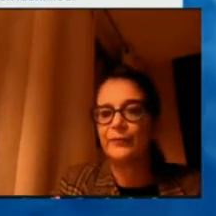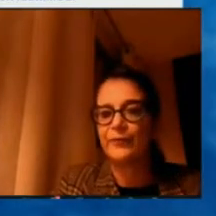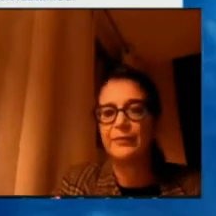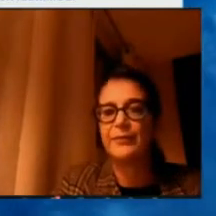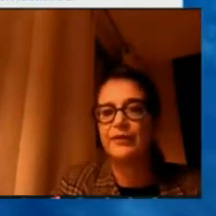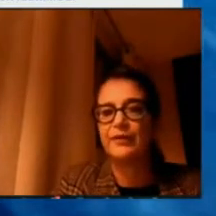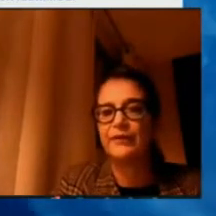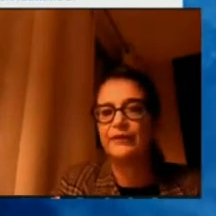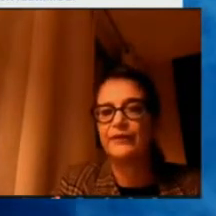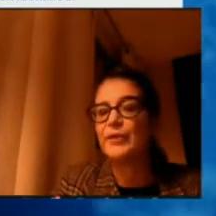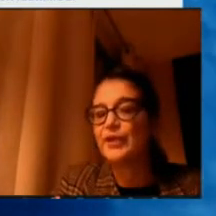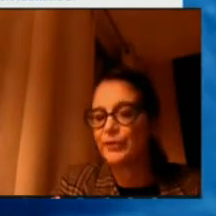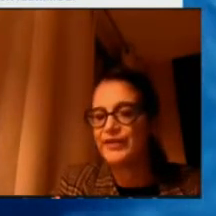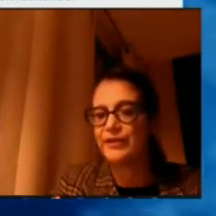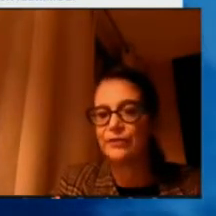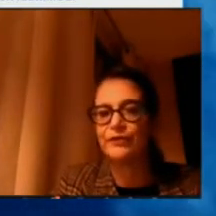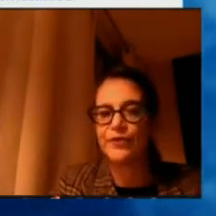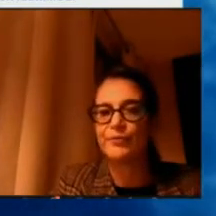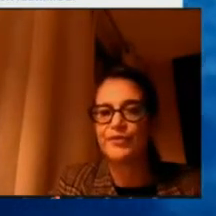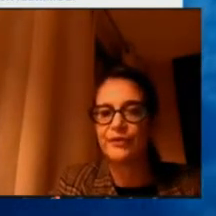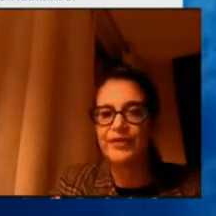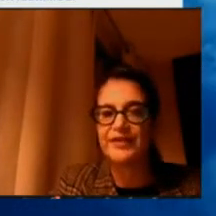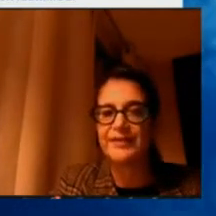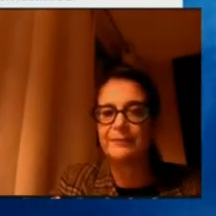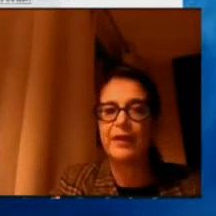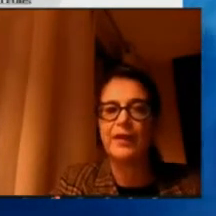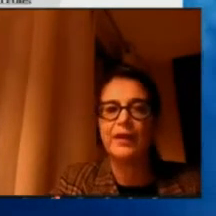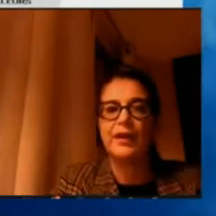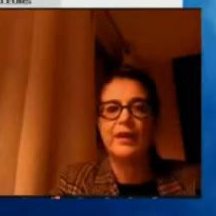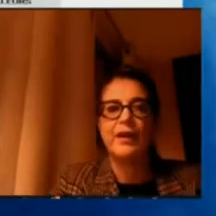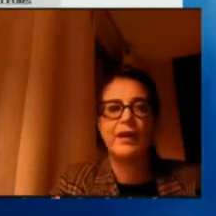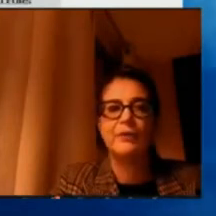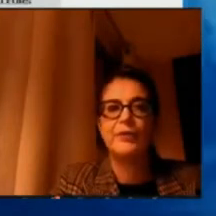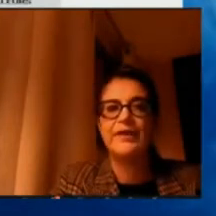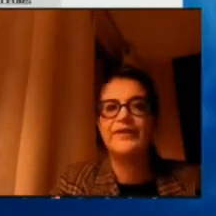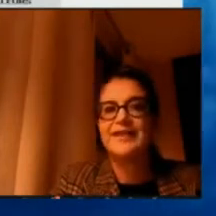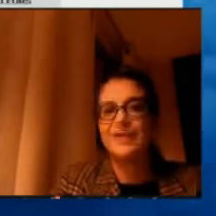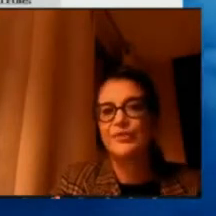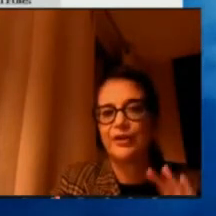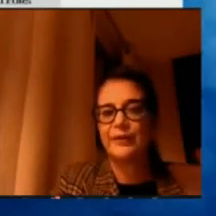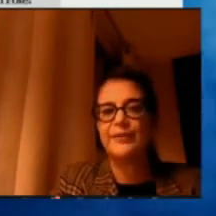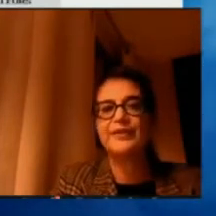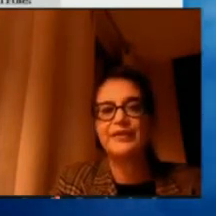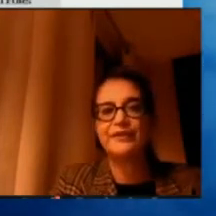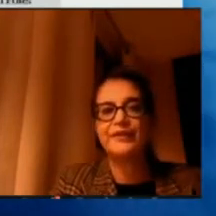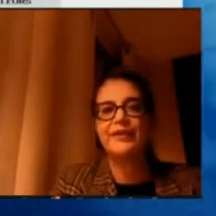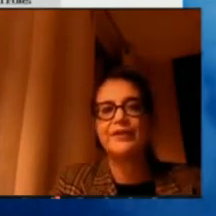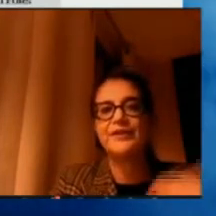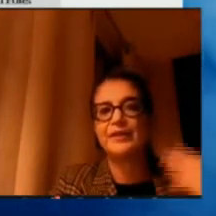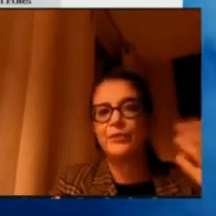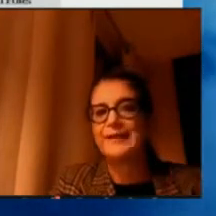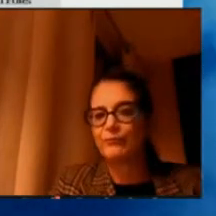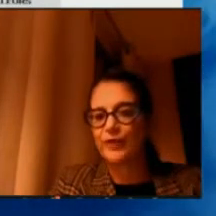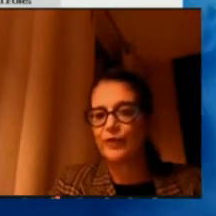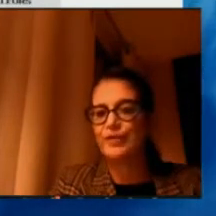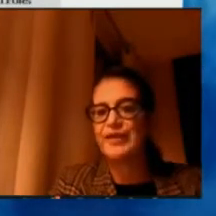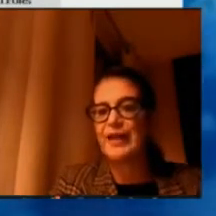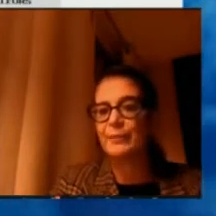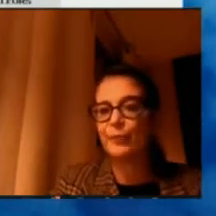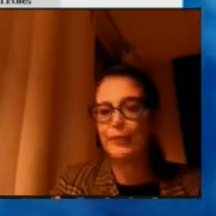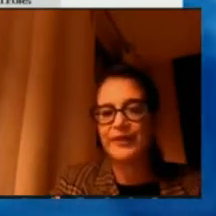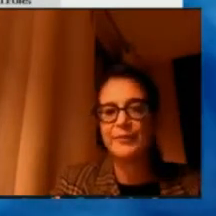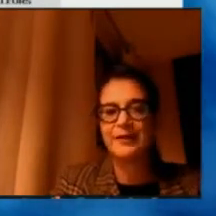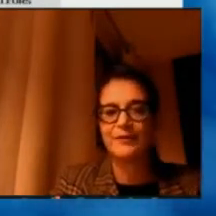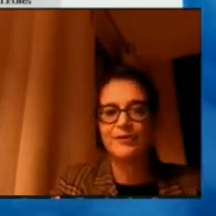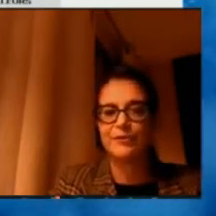be very critical for some services. We have cases which are very difficult, and we use the help of the police,